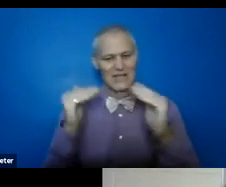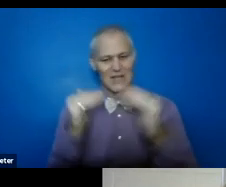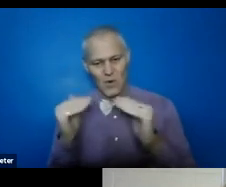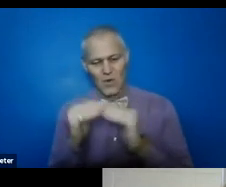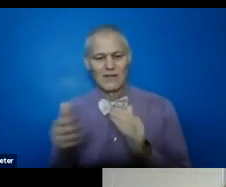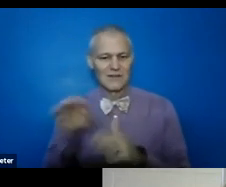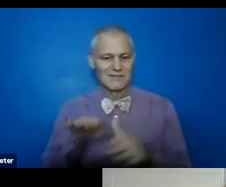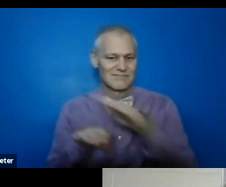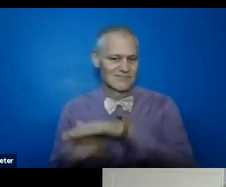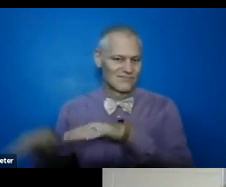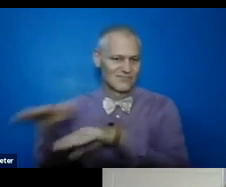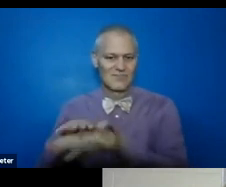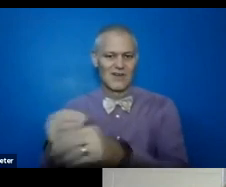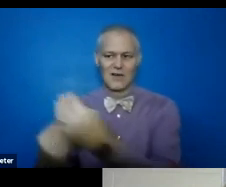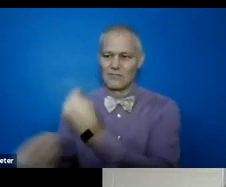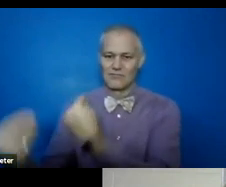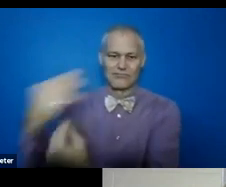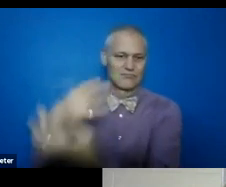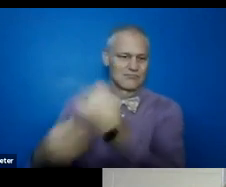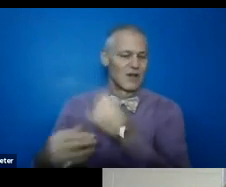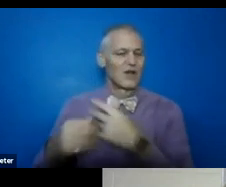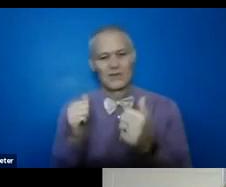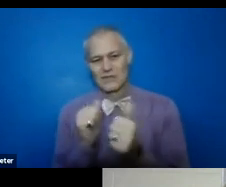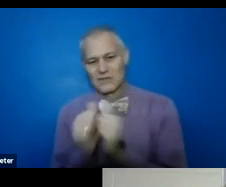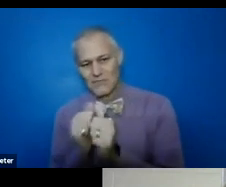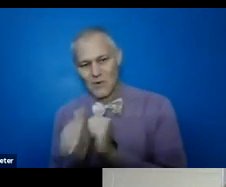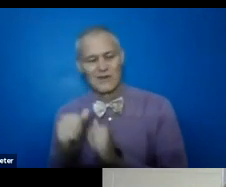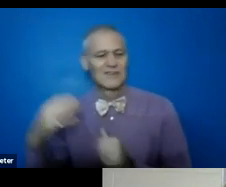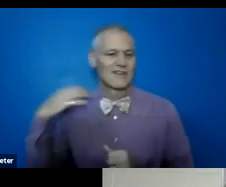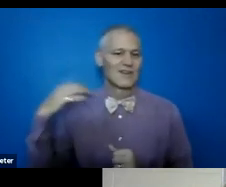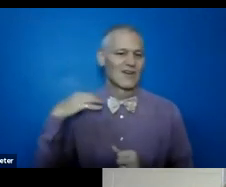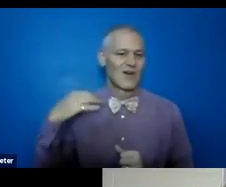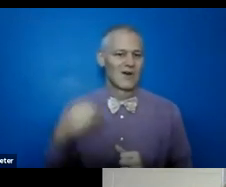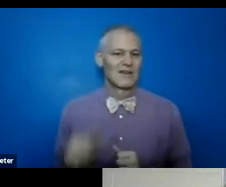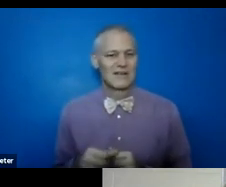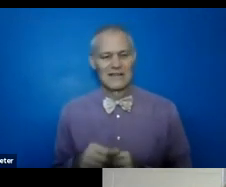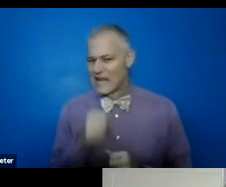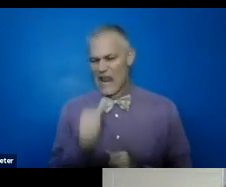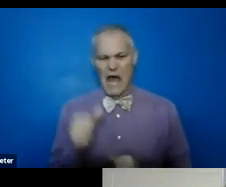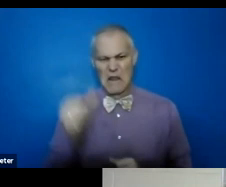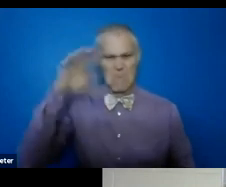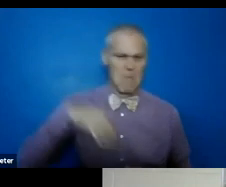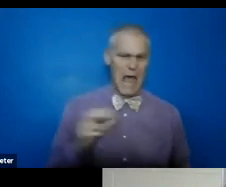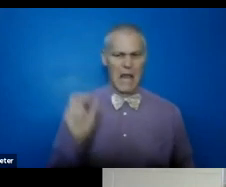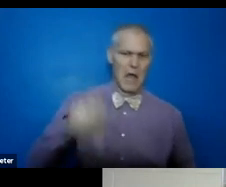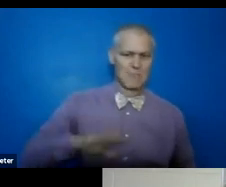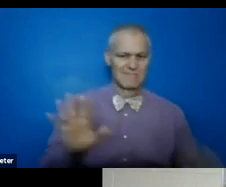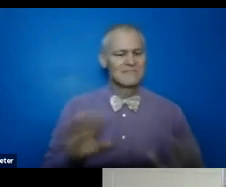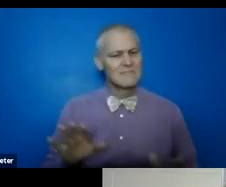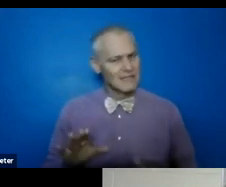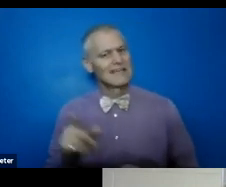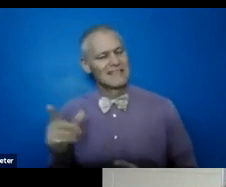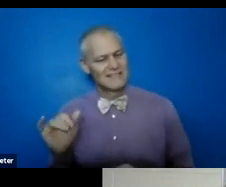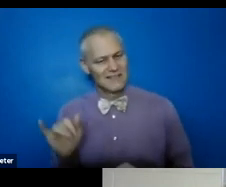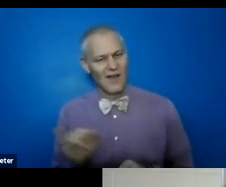walk through, you participate in sports, and your coach also is like not doubling down on this man up, the coach is also finding